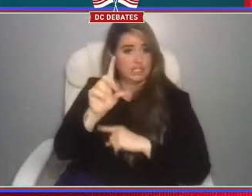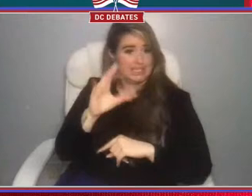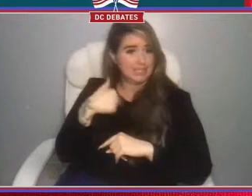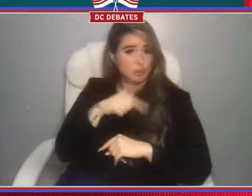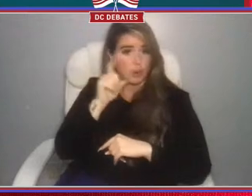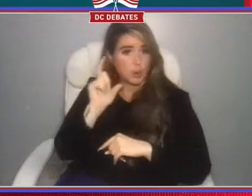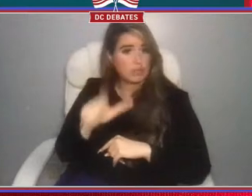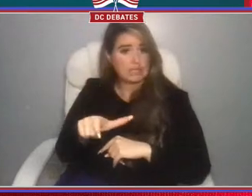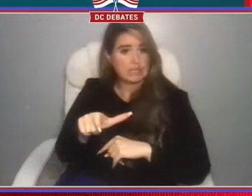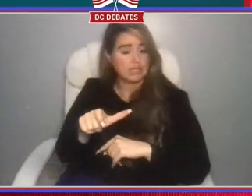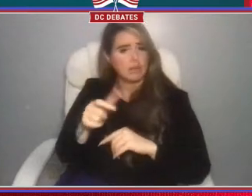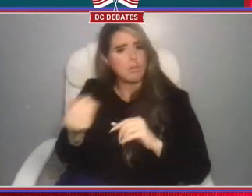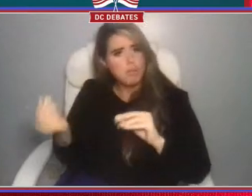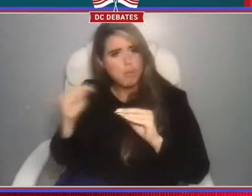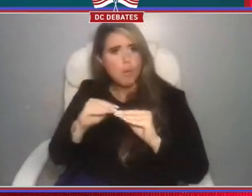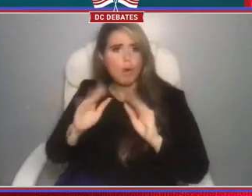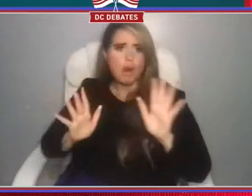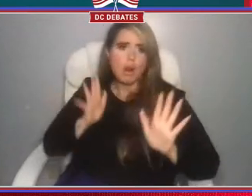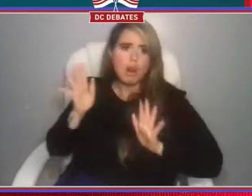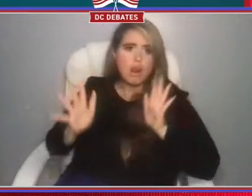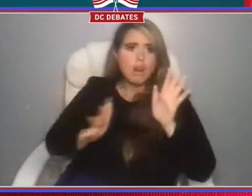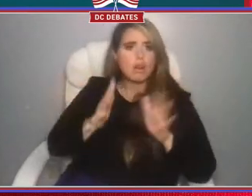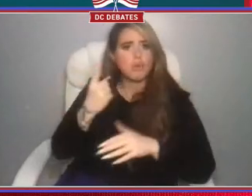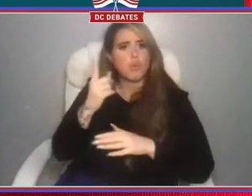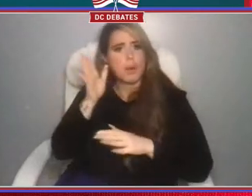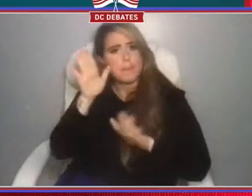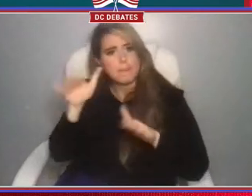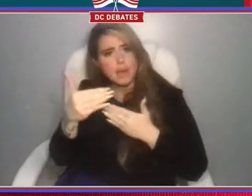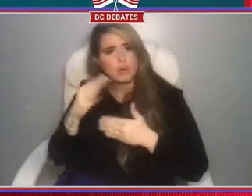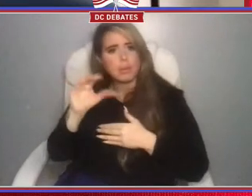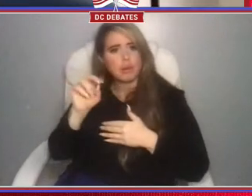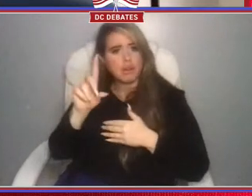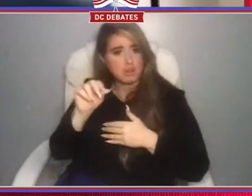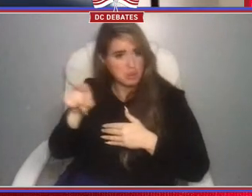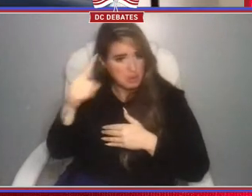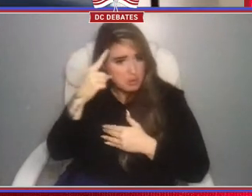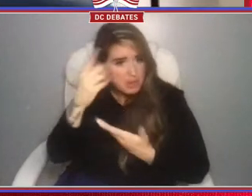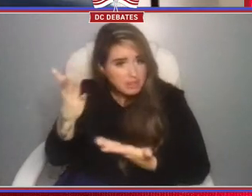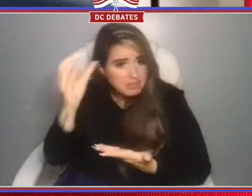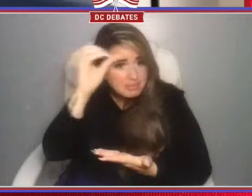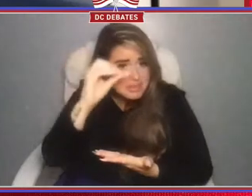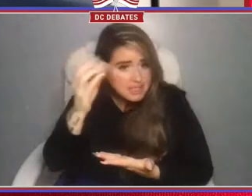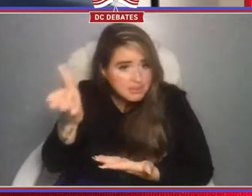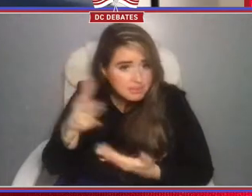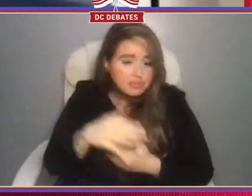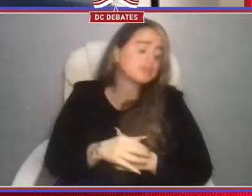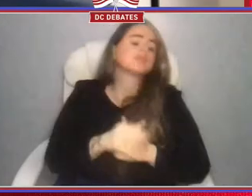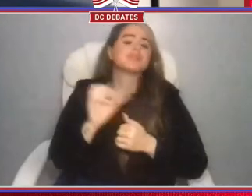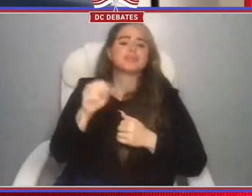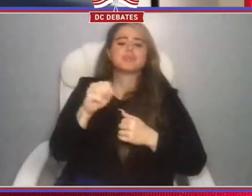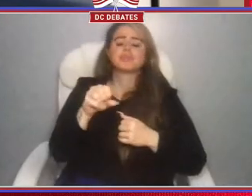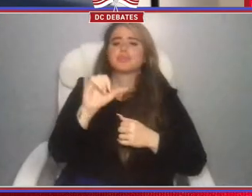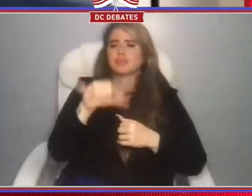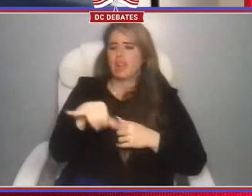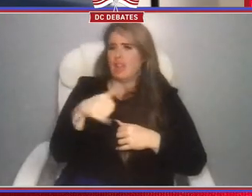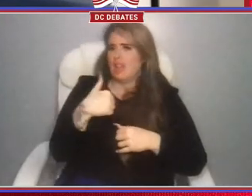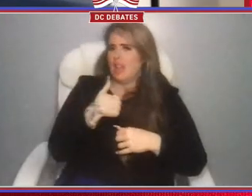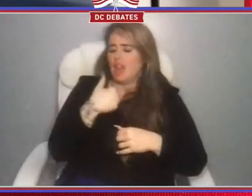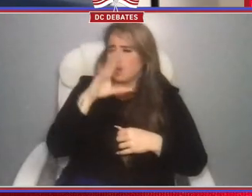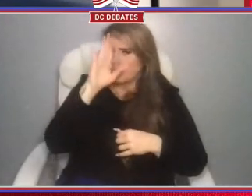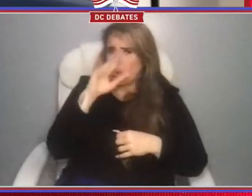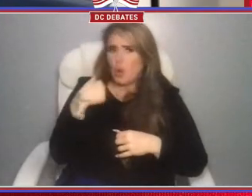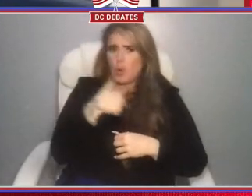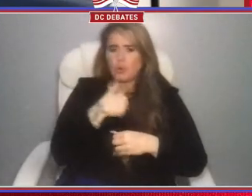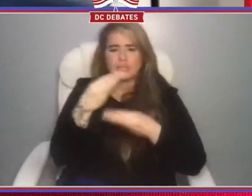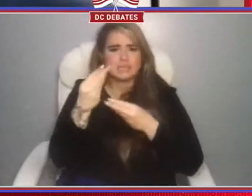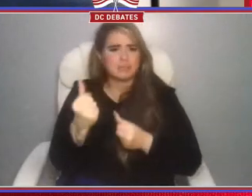single new luxury one-bedroom condo, as Mr. White just said? Well, Julie, this is what I know. We spent 7 years